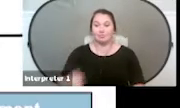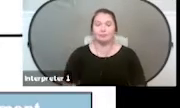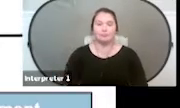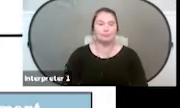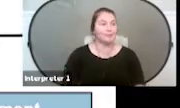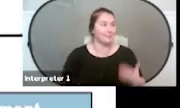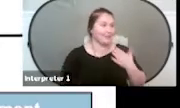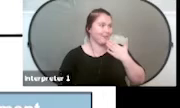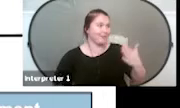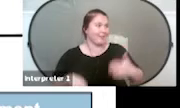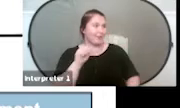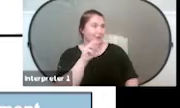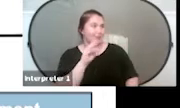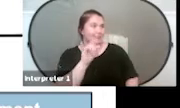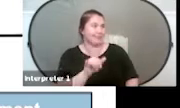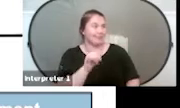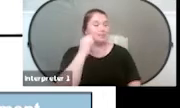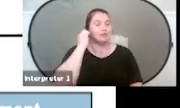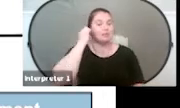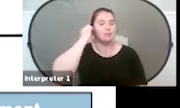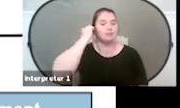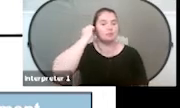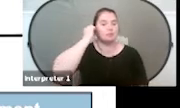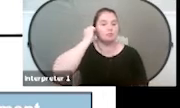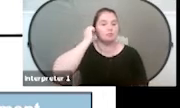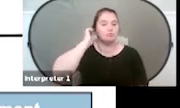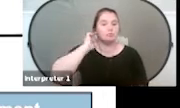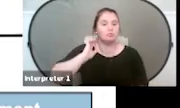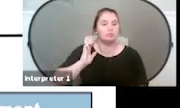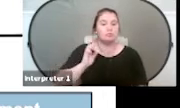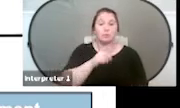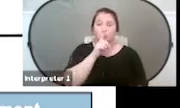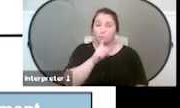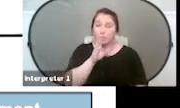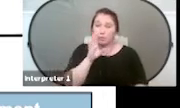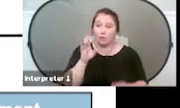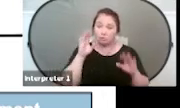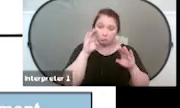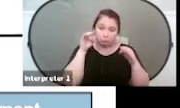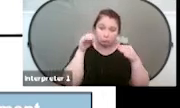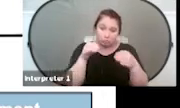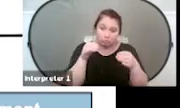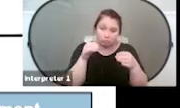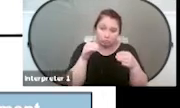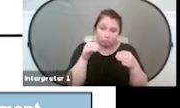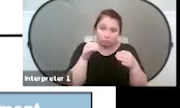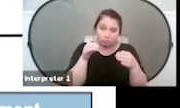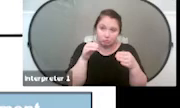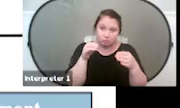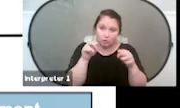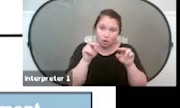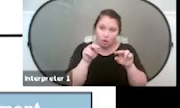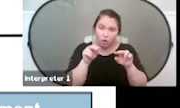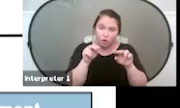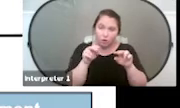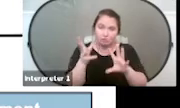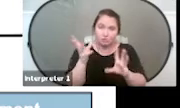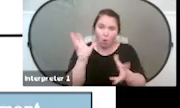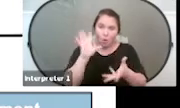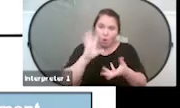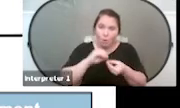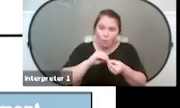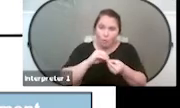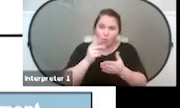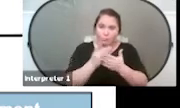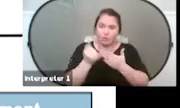Thank you, Amy. And so really what we're going to do is look at total project cost this evening,